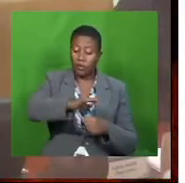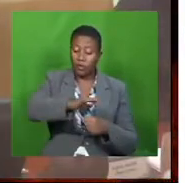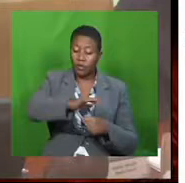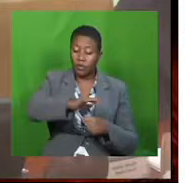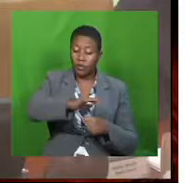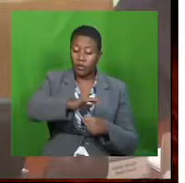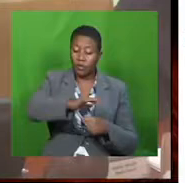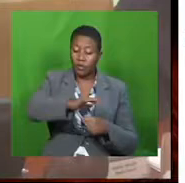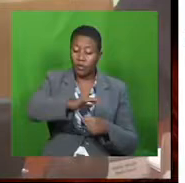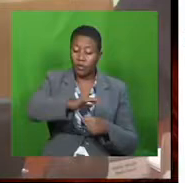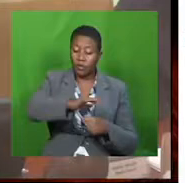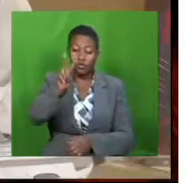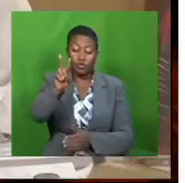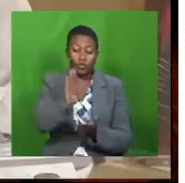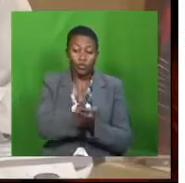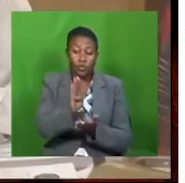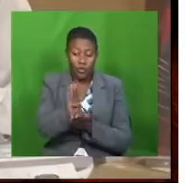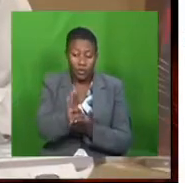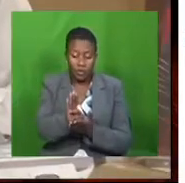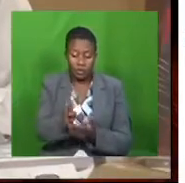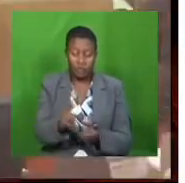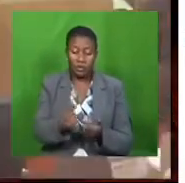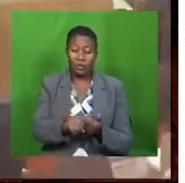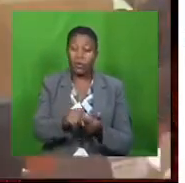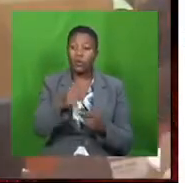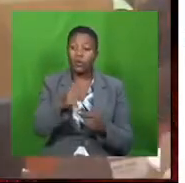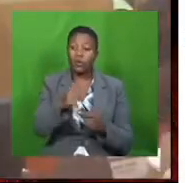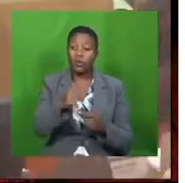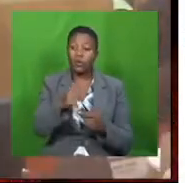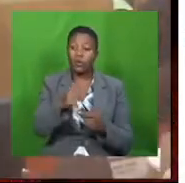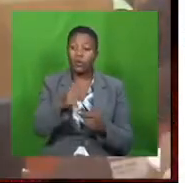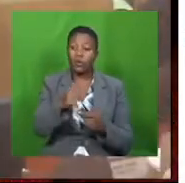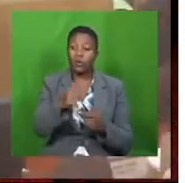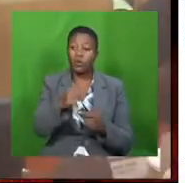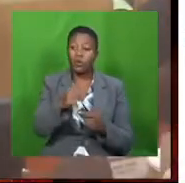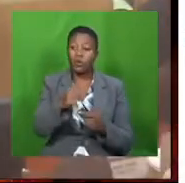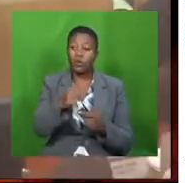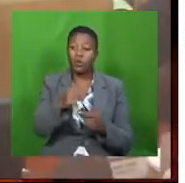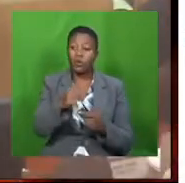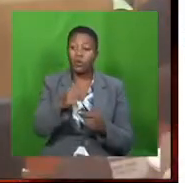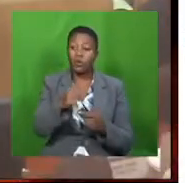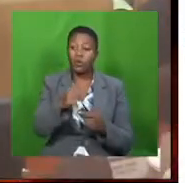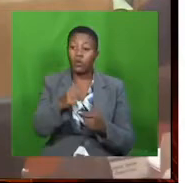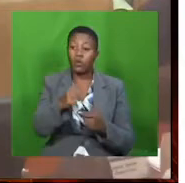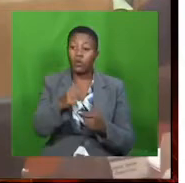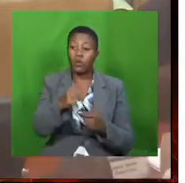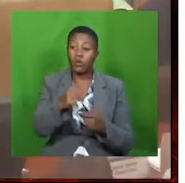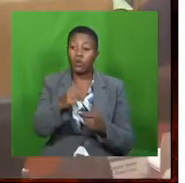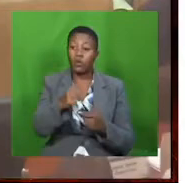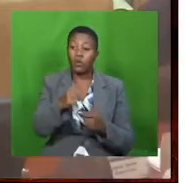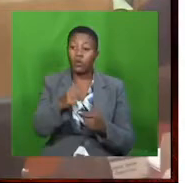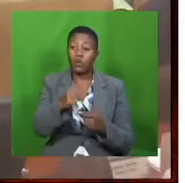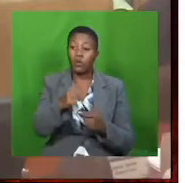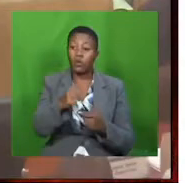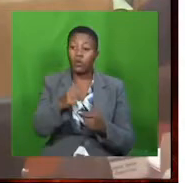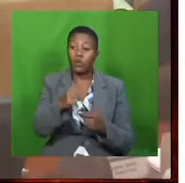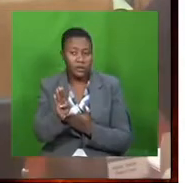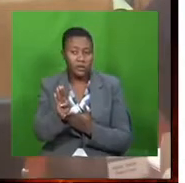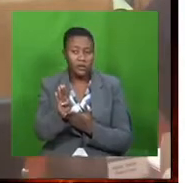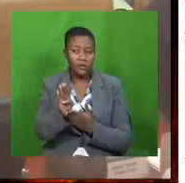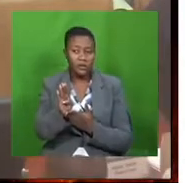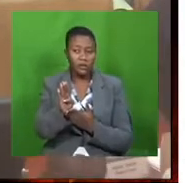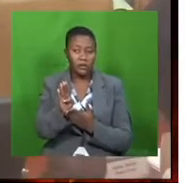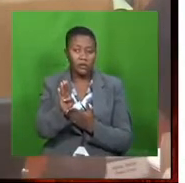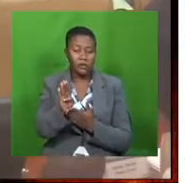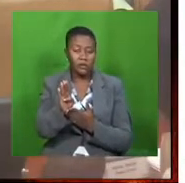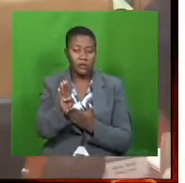here. Mati, me that's it. Anamu kabla mita kando. Ena muti ni kanzo nusu. Eni ni aban. Ah, mami. Yes,